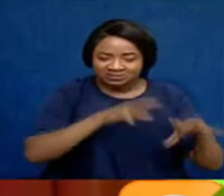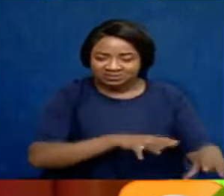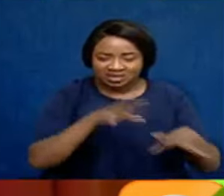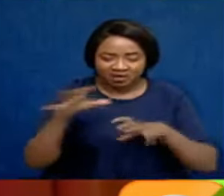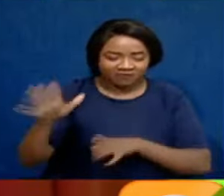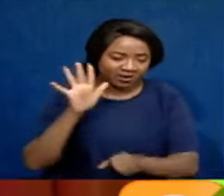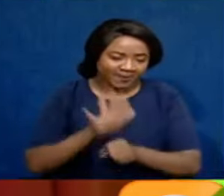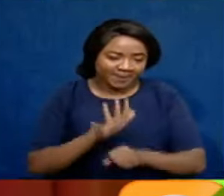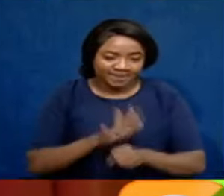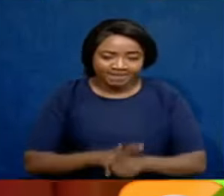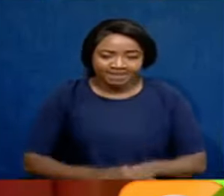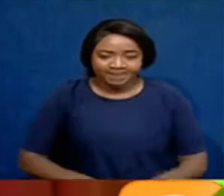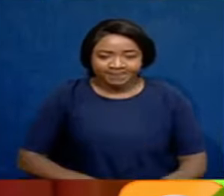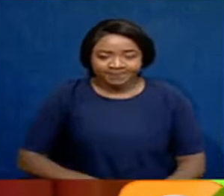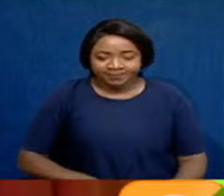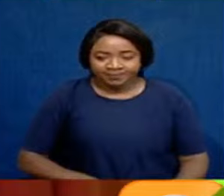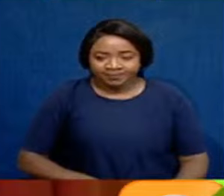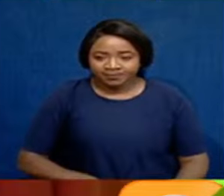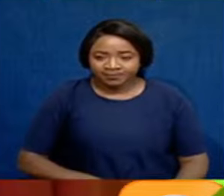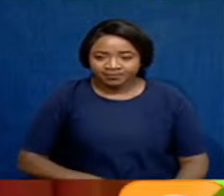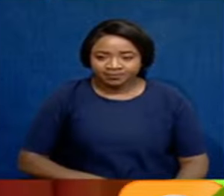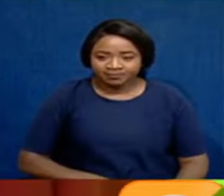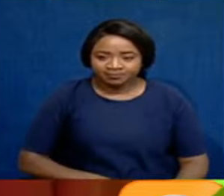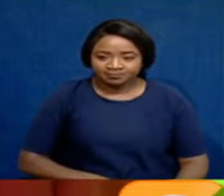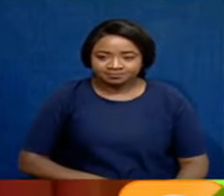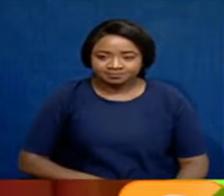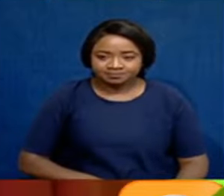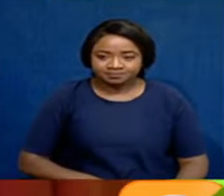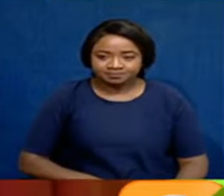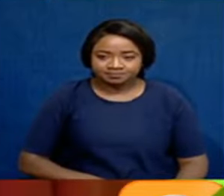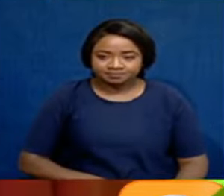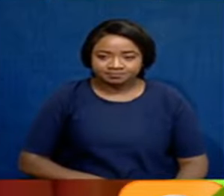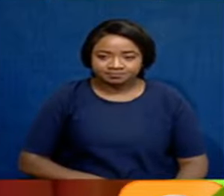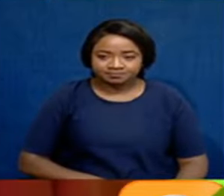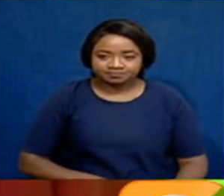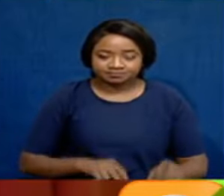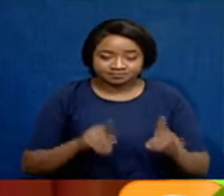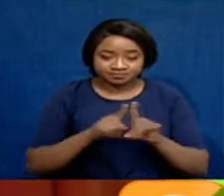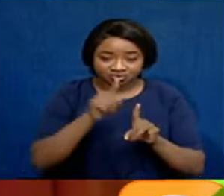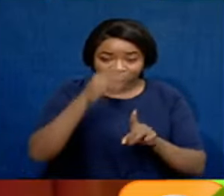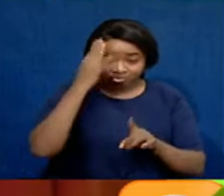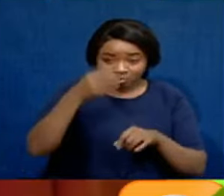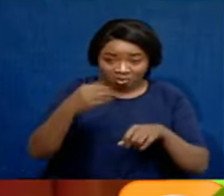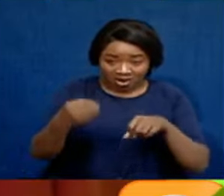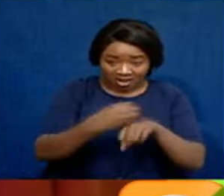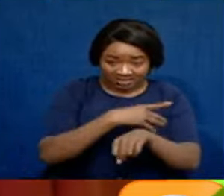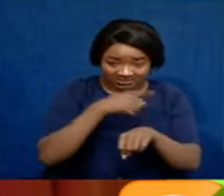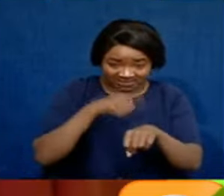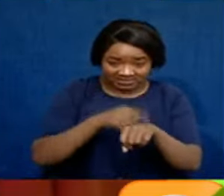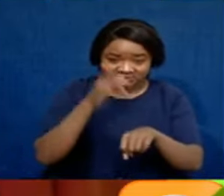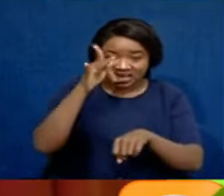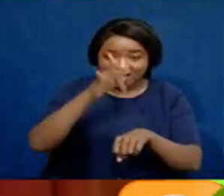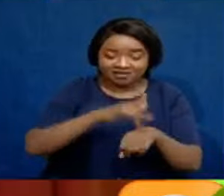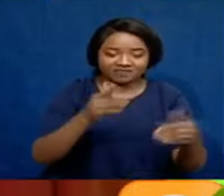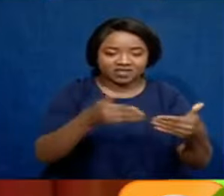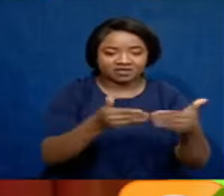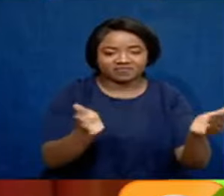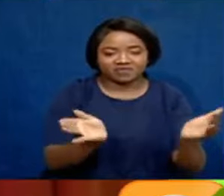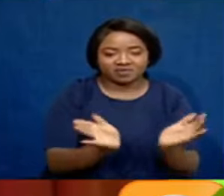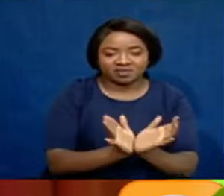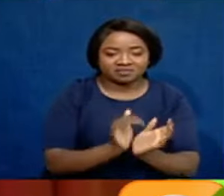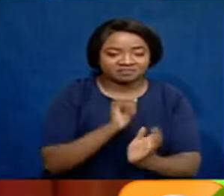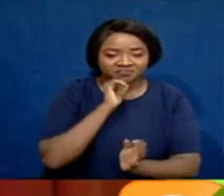cancer is not usually a disease of the person who suffers from it alone, but it's a family problem. And when people